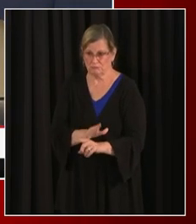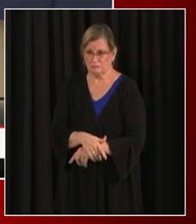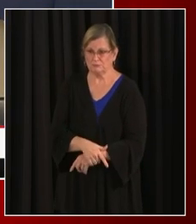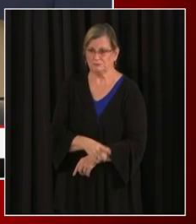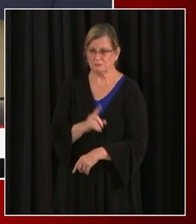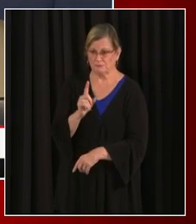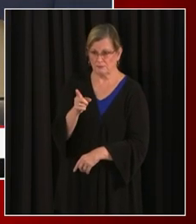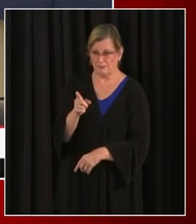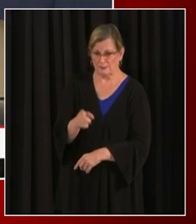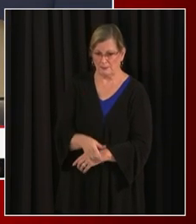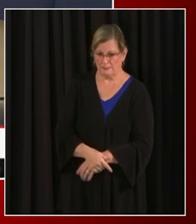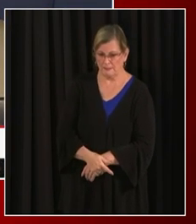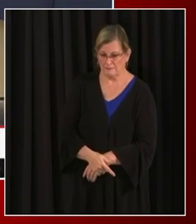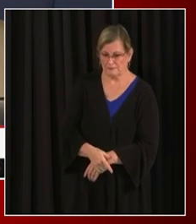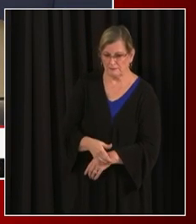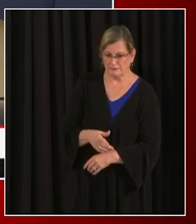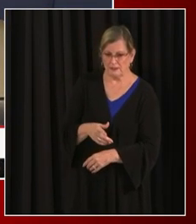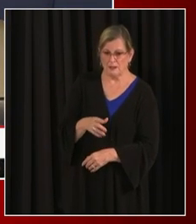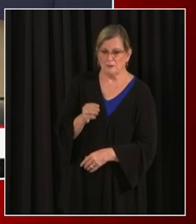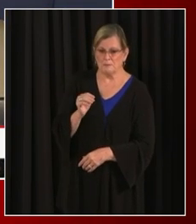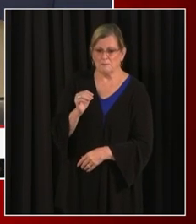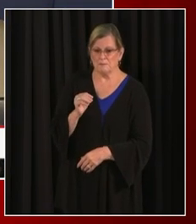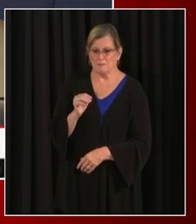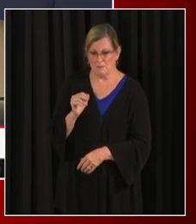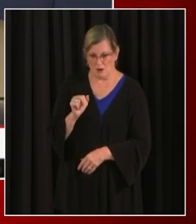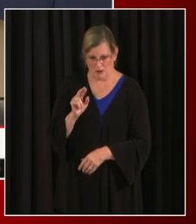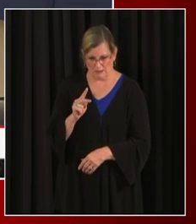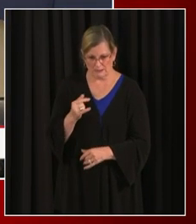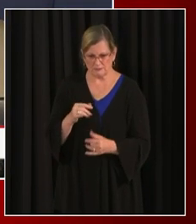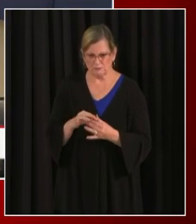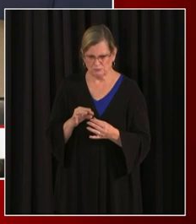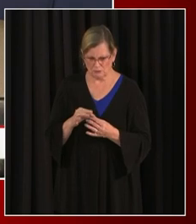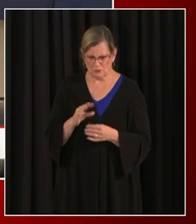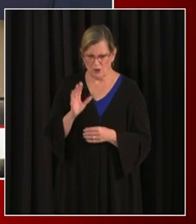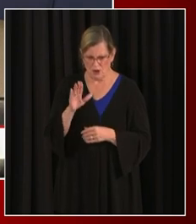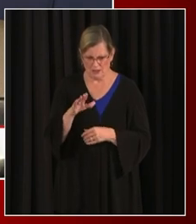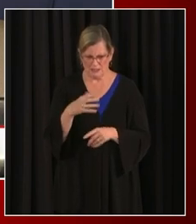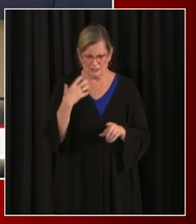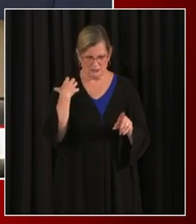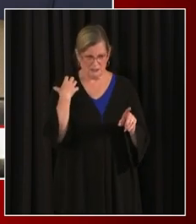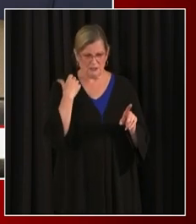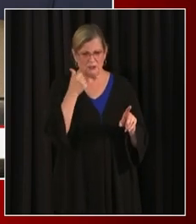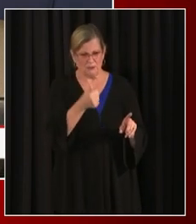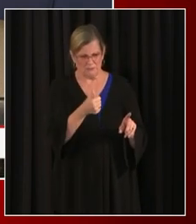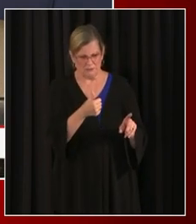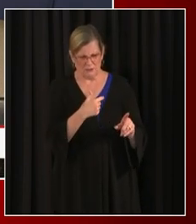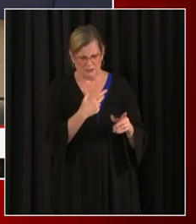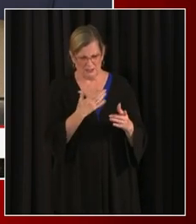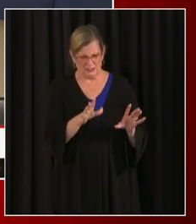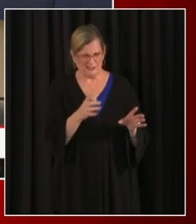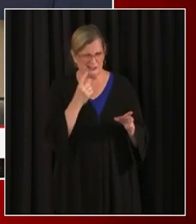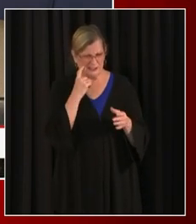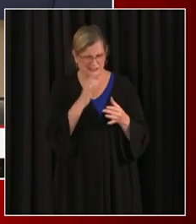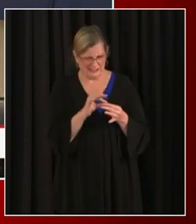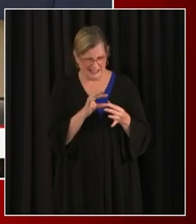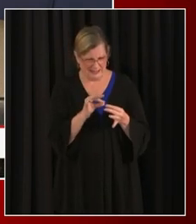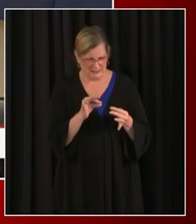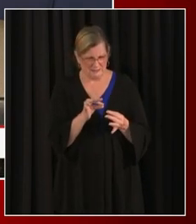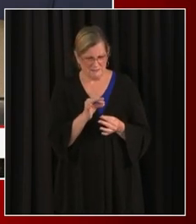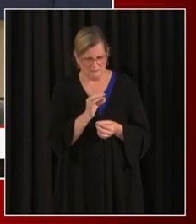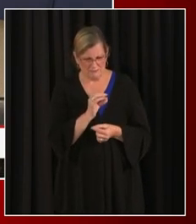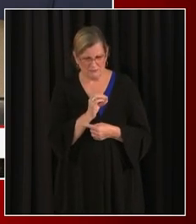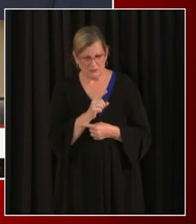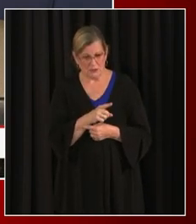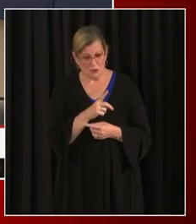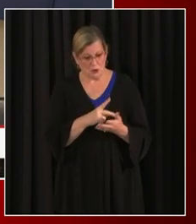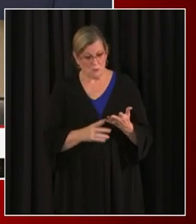Yes, Mark? Okay, so if we can just stay on this topic, Chancellor. So one of the things you said was about